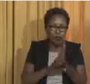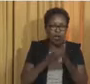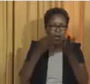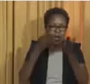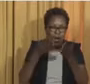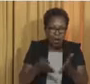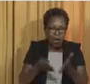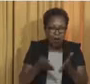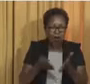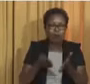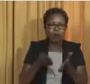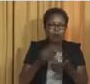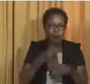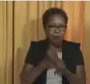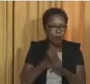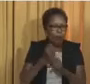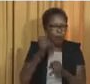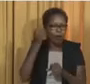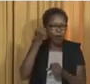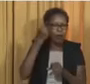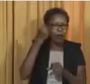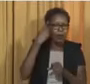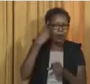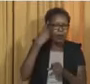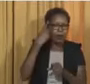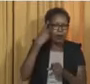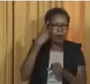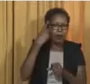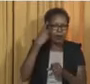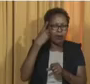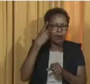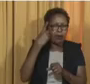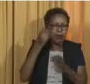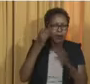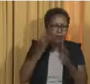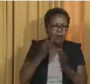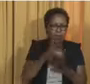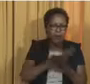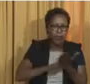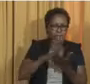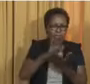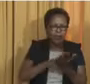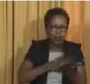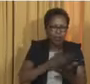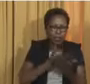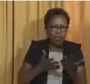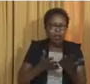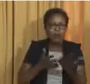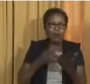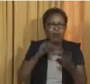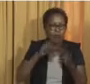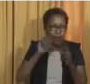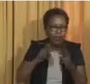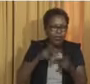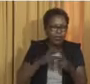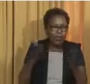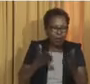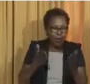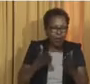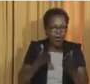contextualize whether the Constitution contemplates the basic structure and doctrine, the starting point should be the